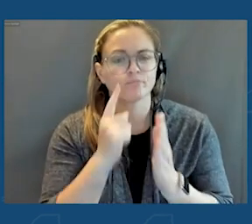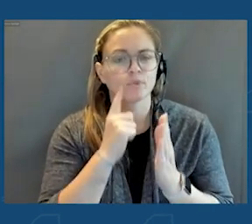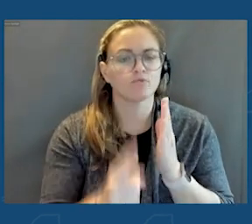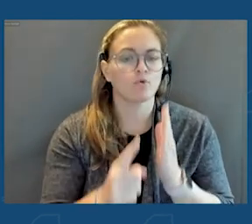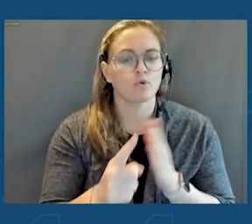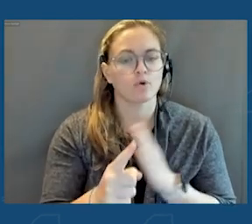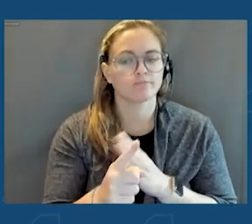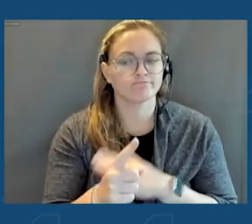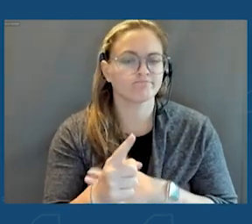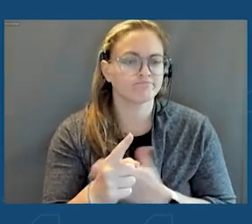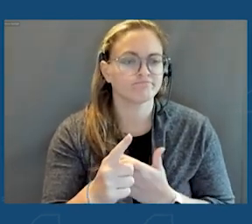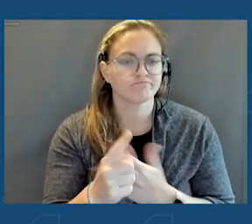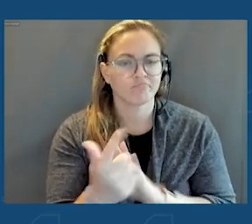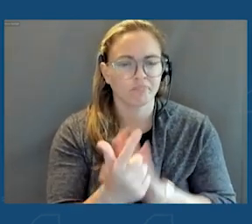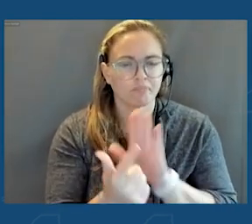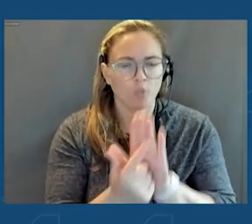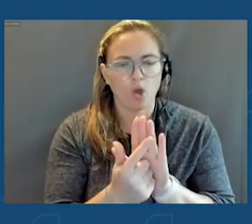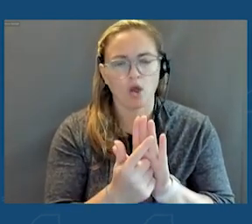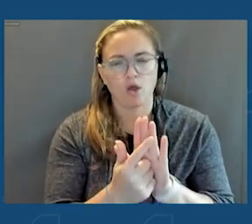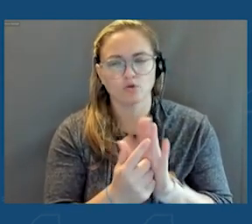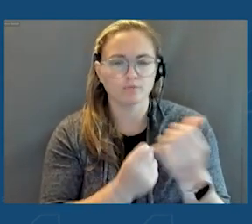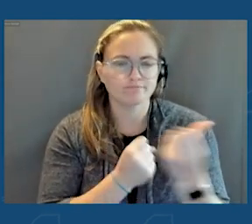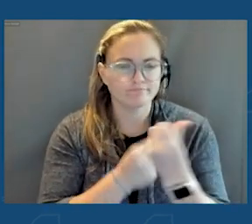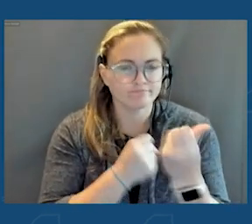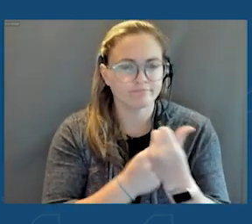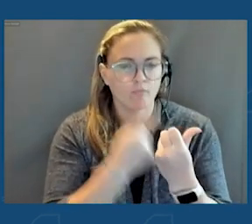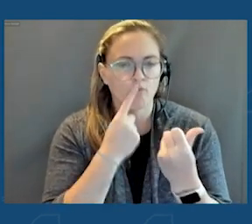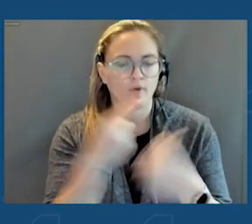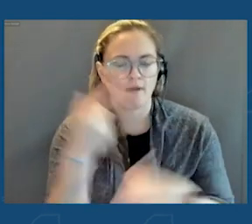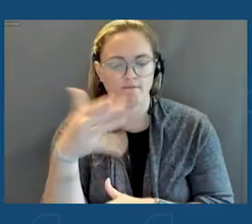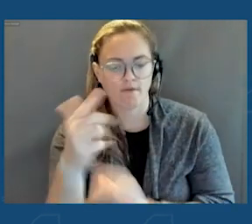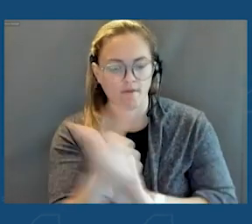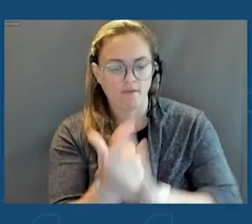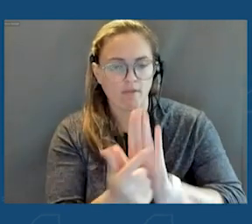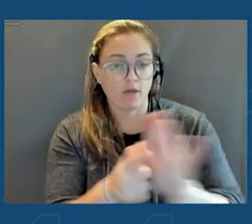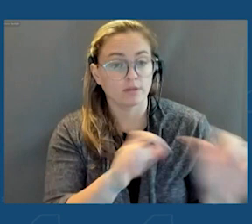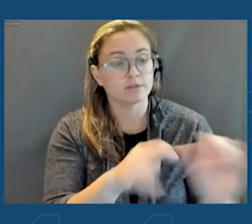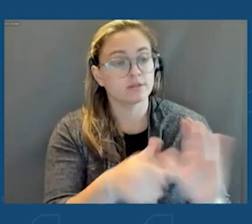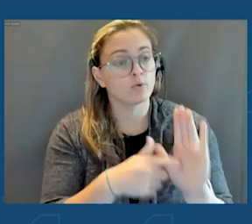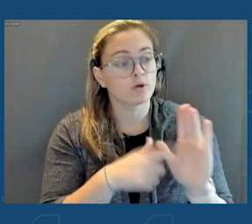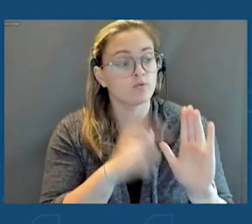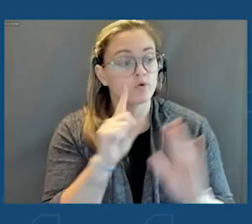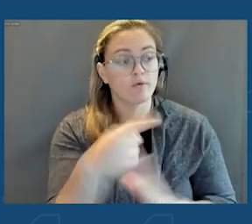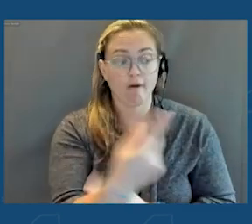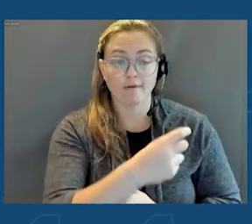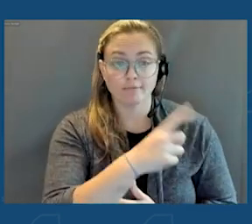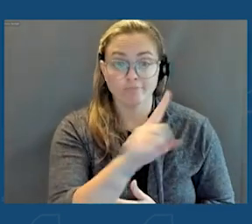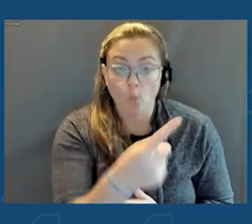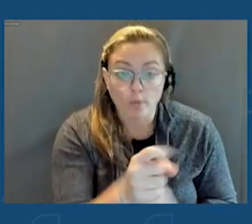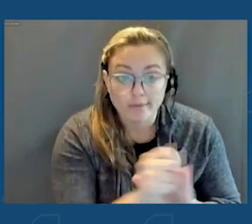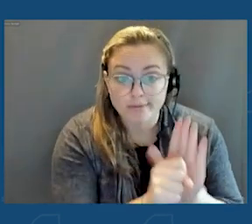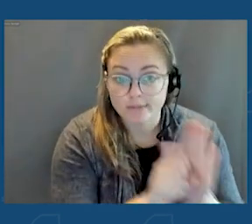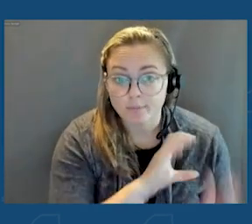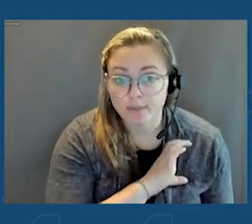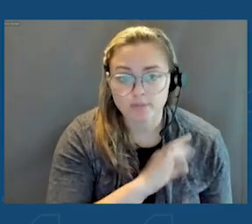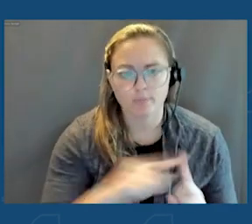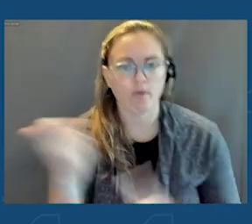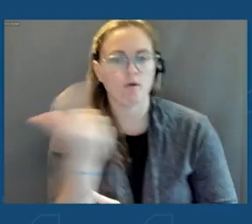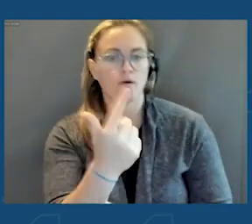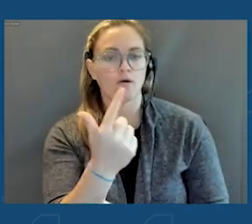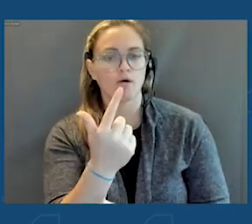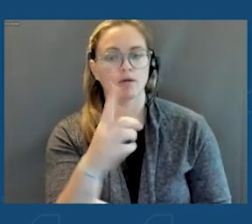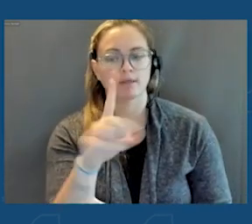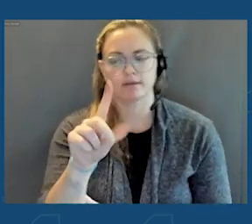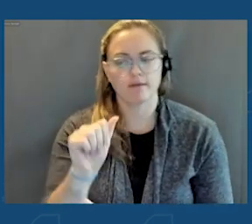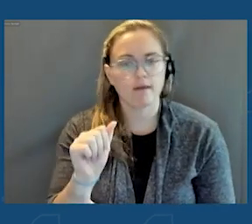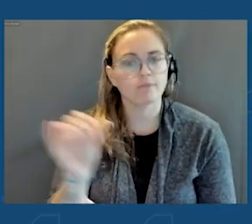laws. And also we have now the same requirement for not just state police, but all police and our district attorneys, and